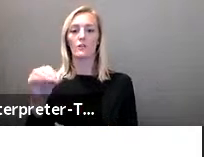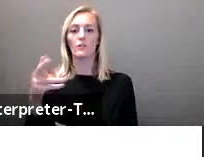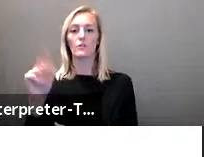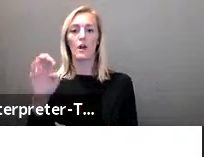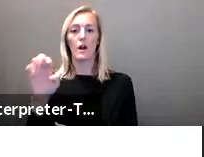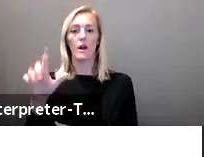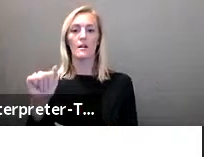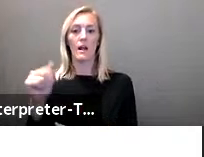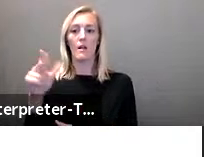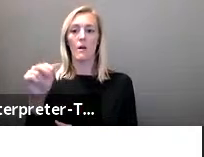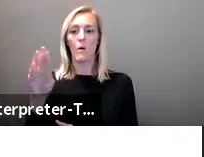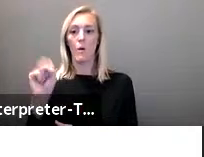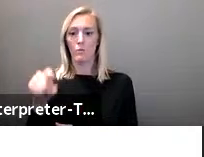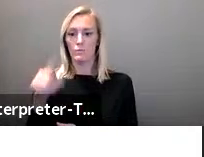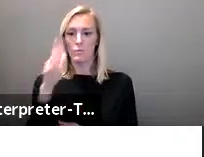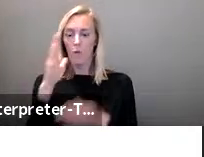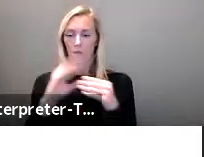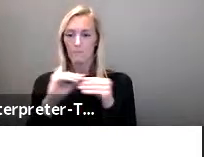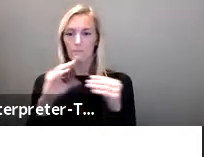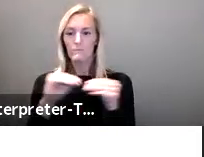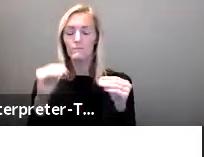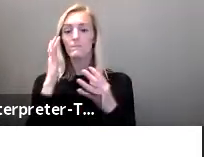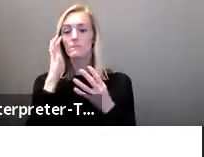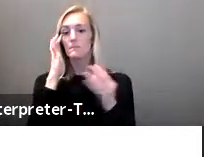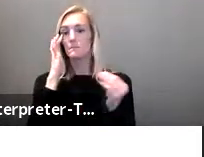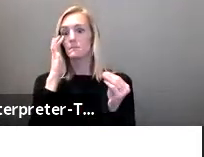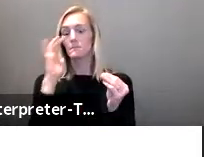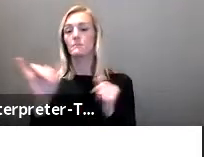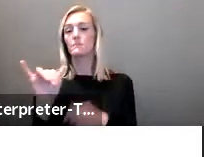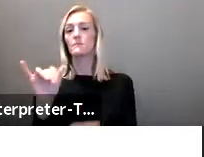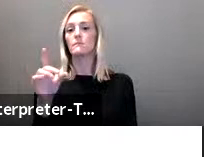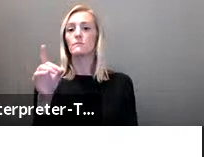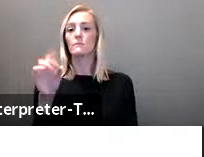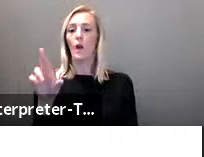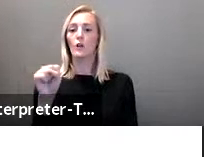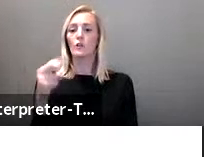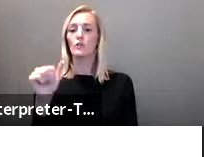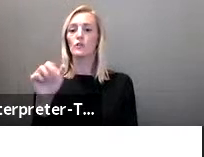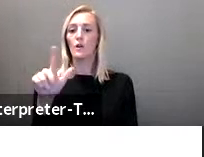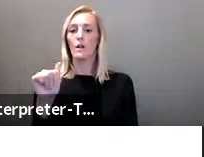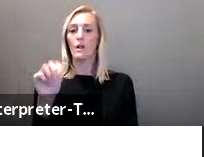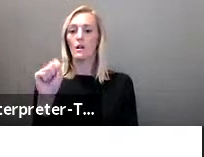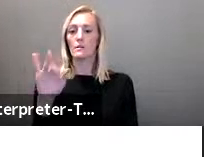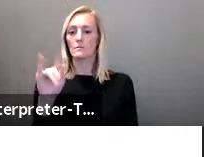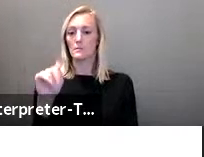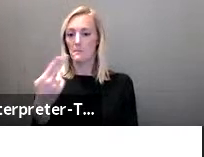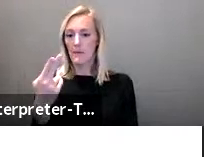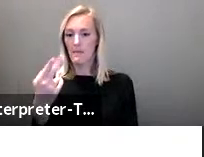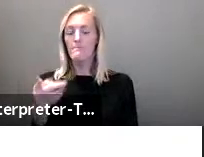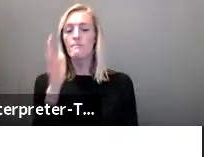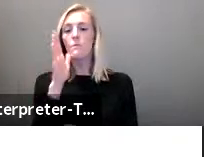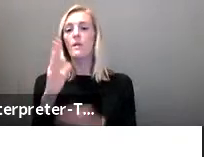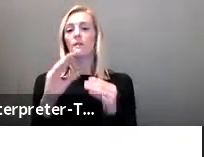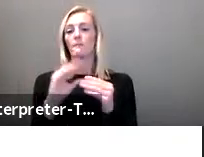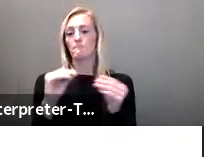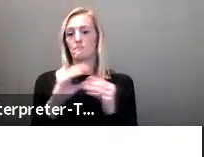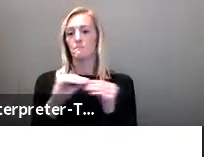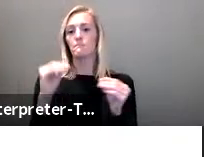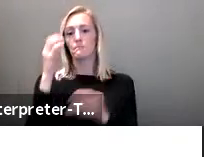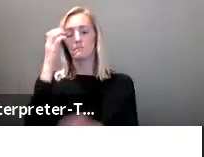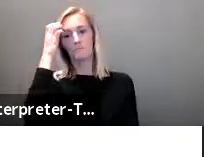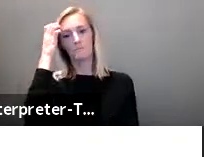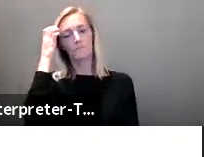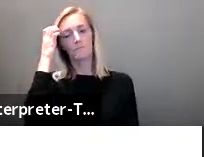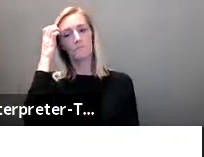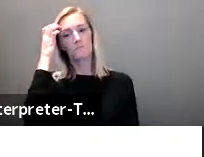of the Kansas Black Farmers Association, and also Dr. Charla Smith, Associate Professor in the Department of Population Health and